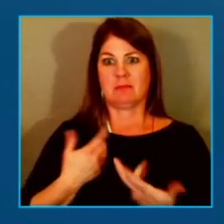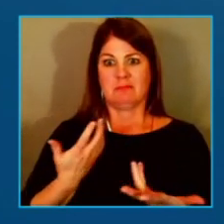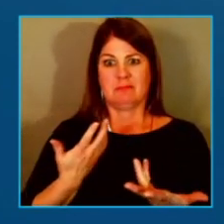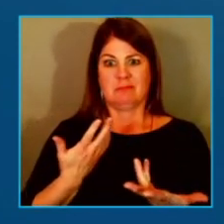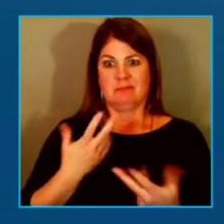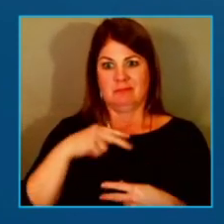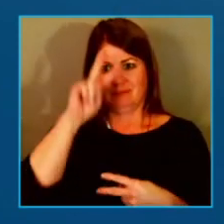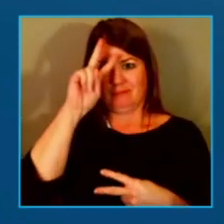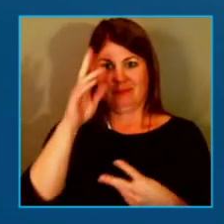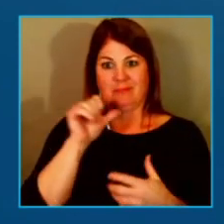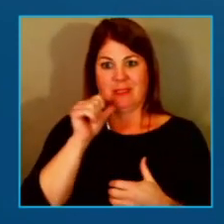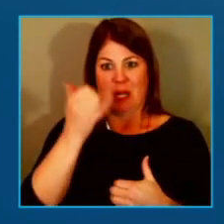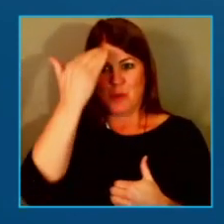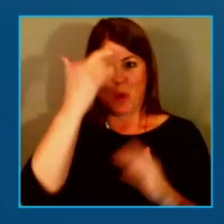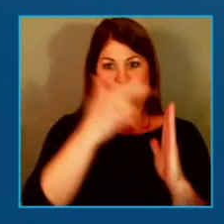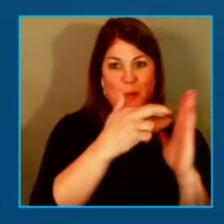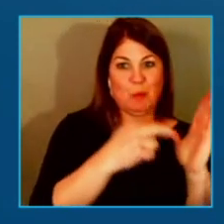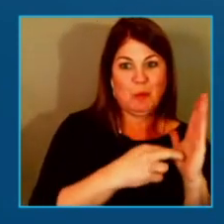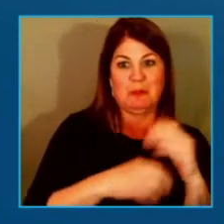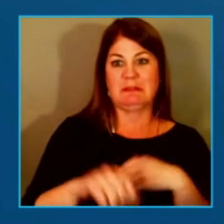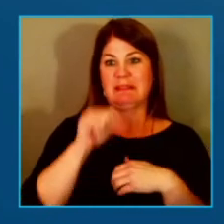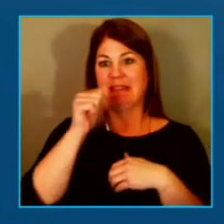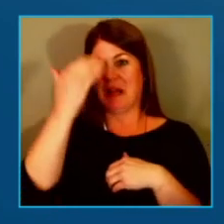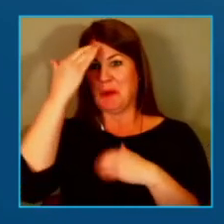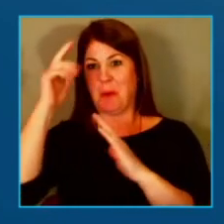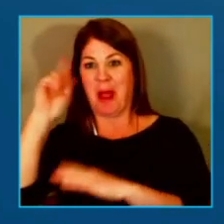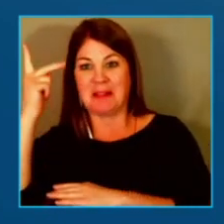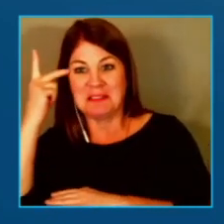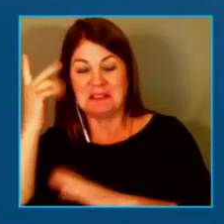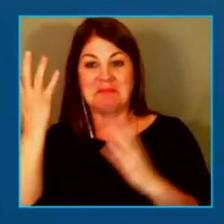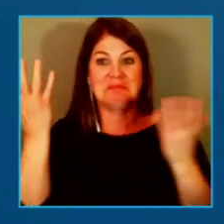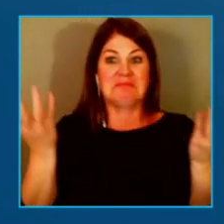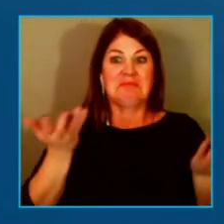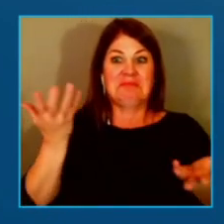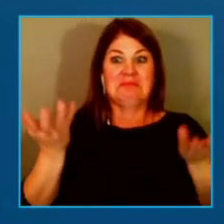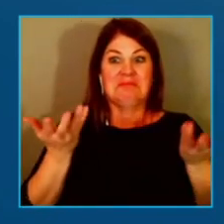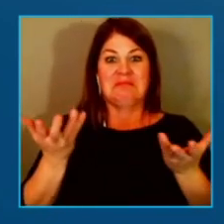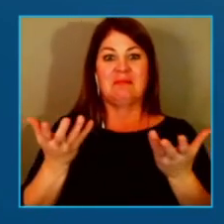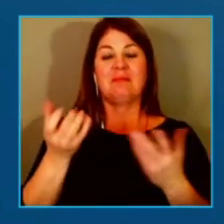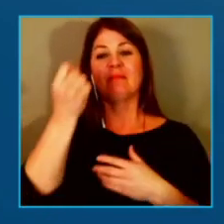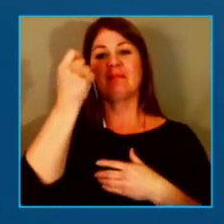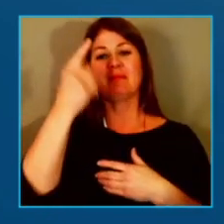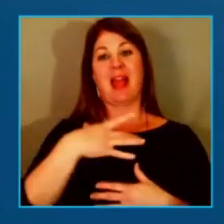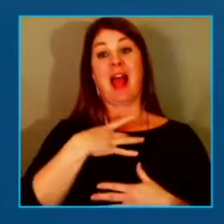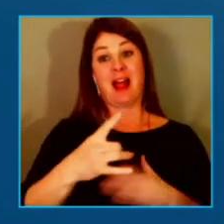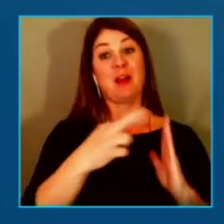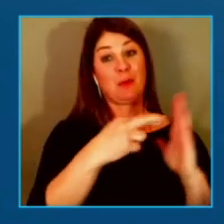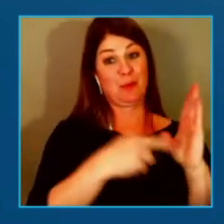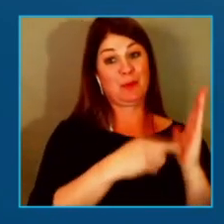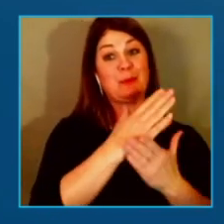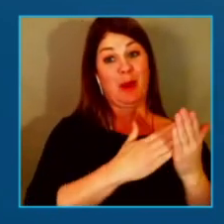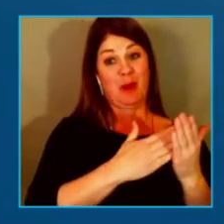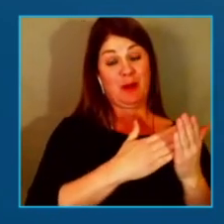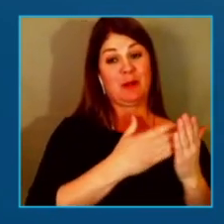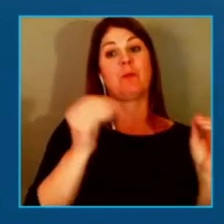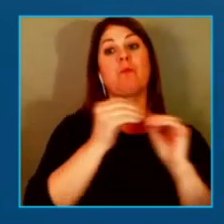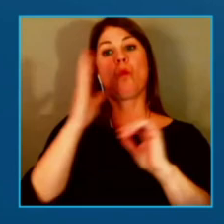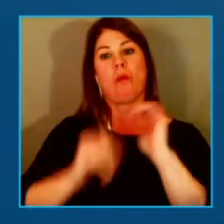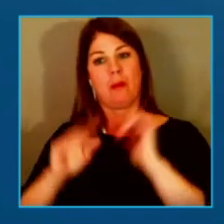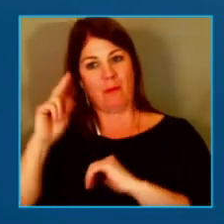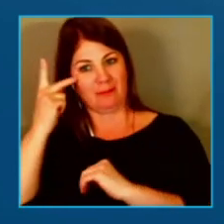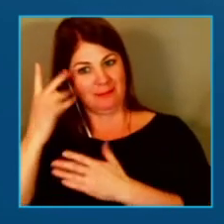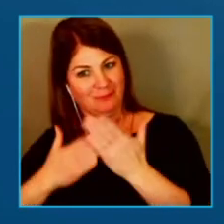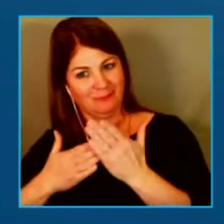rules and party politics. And I can tell you that I like the rules part much, much better than the politics